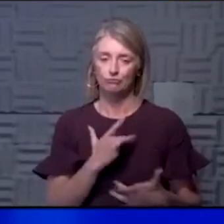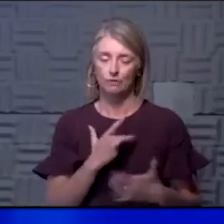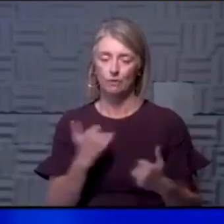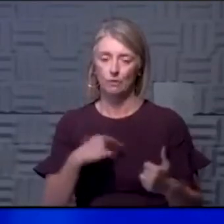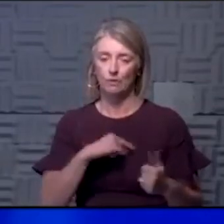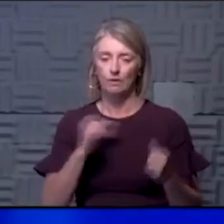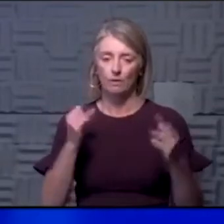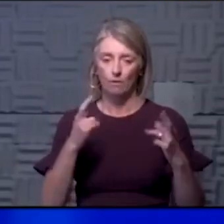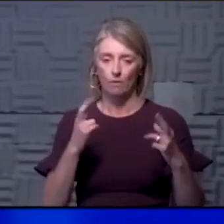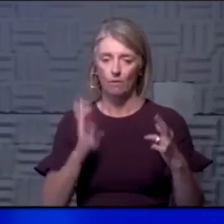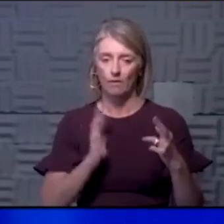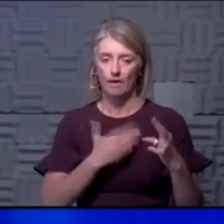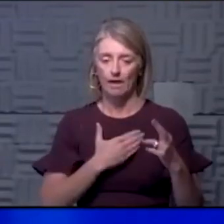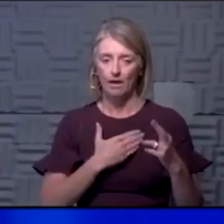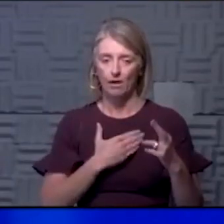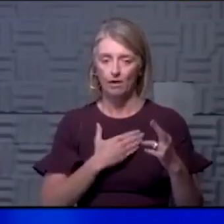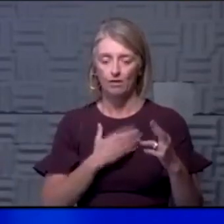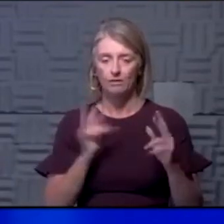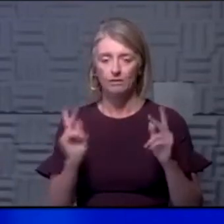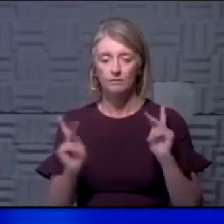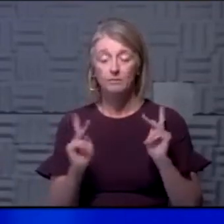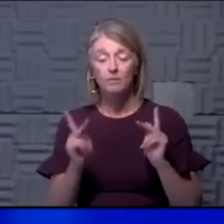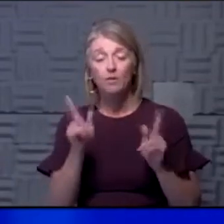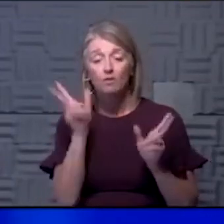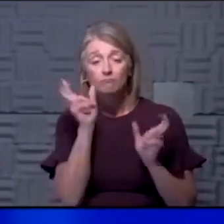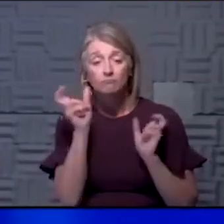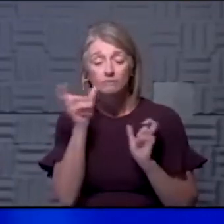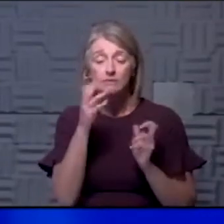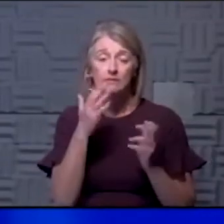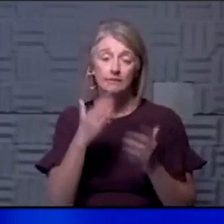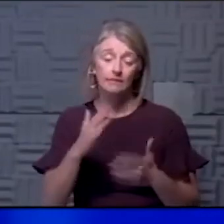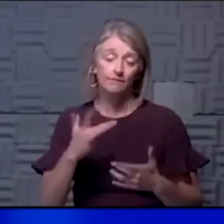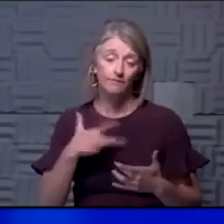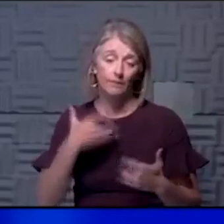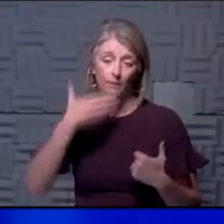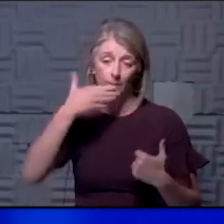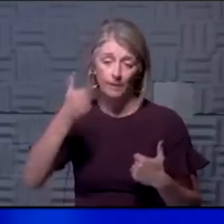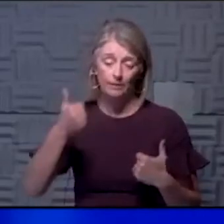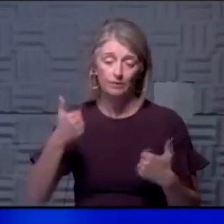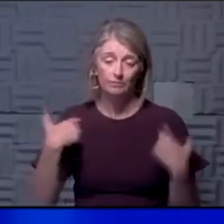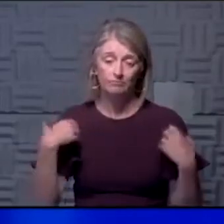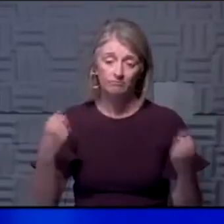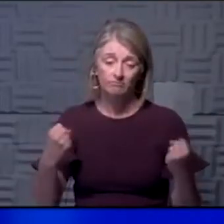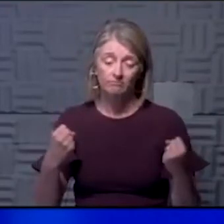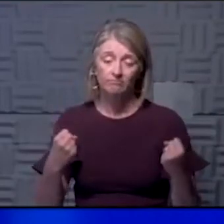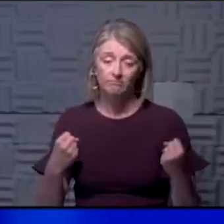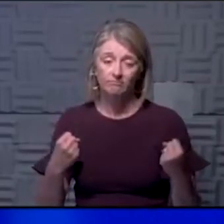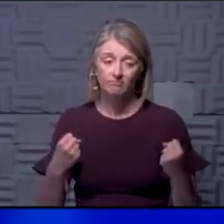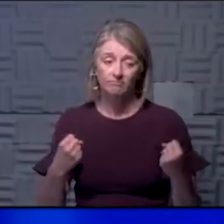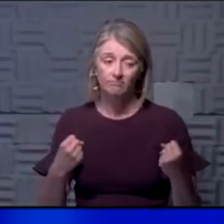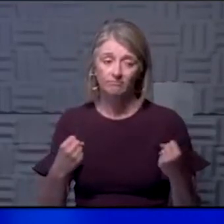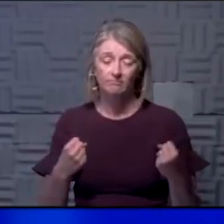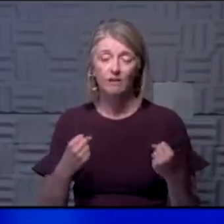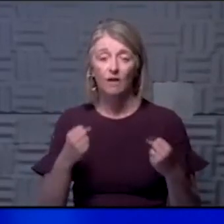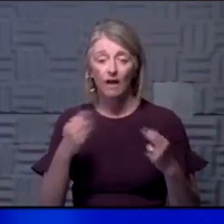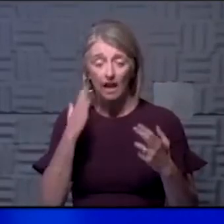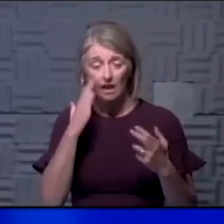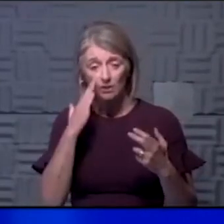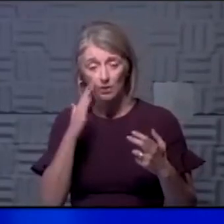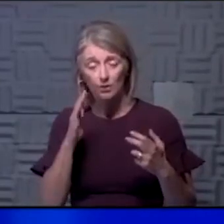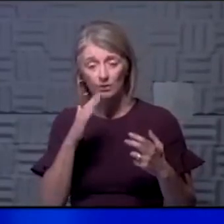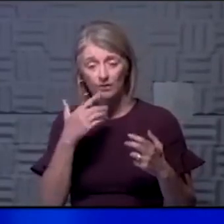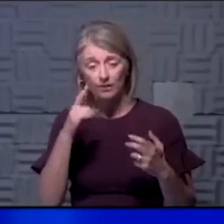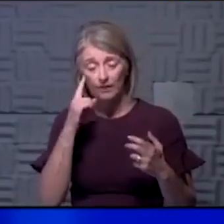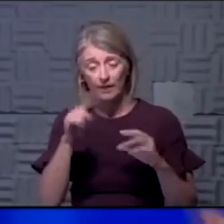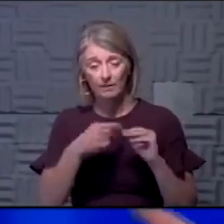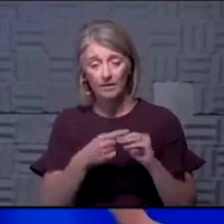just hope that our listeners are on the mend and going to get better, and it's got to be good to think about getting to see each other again, as